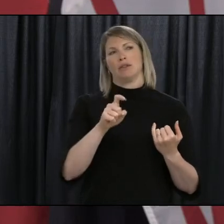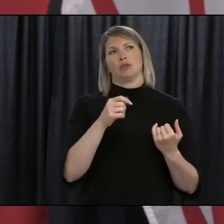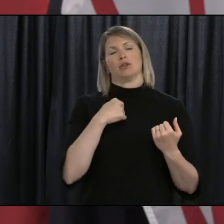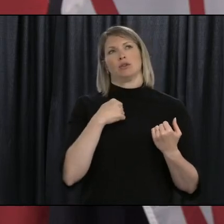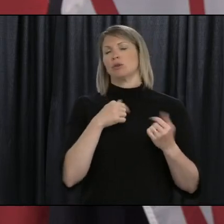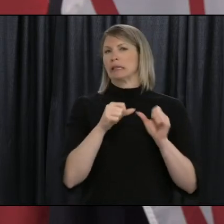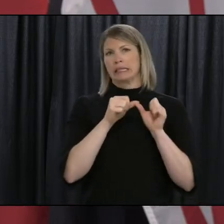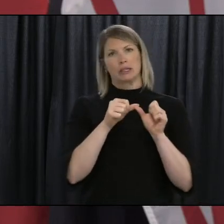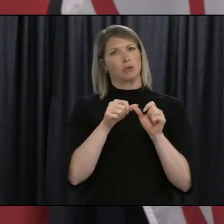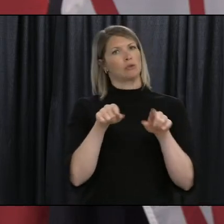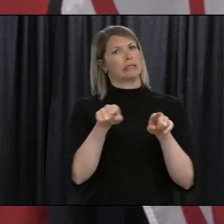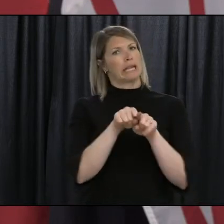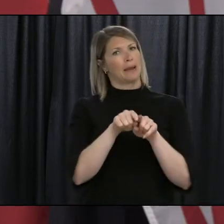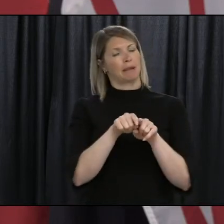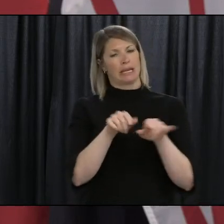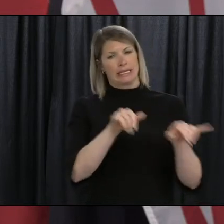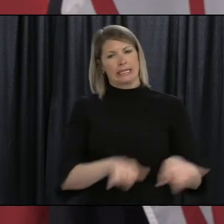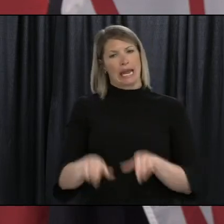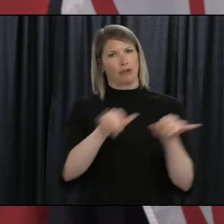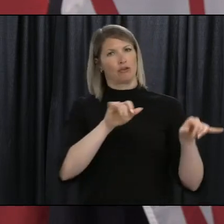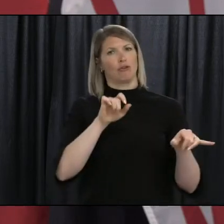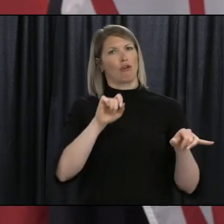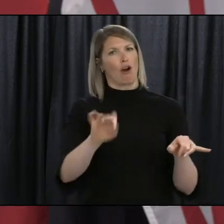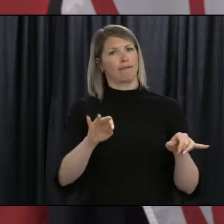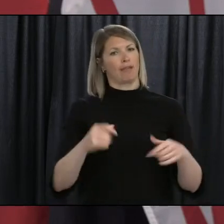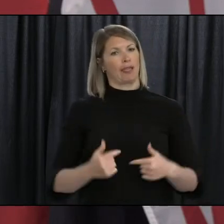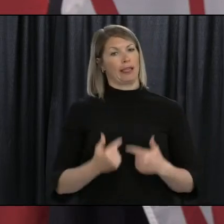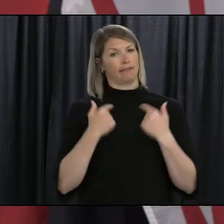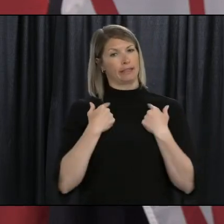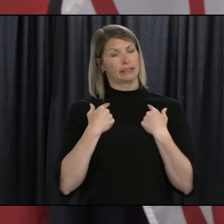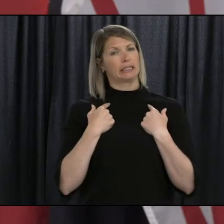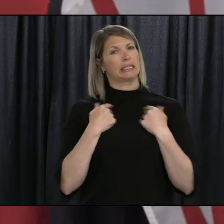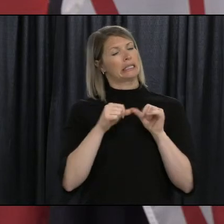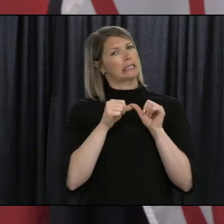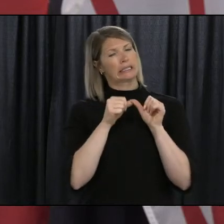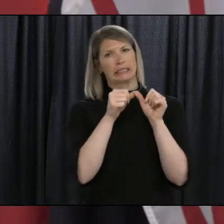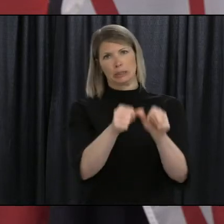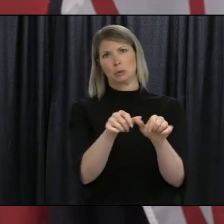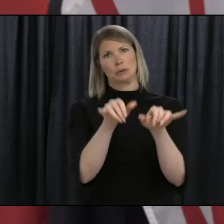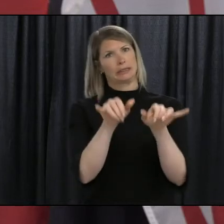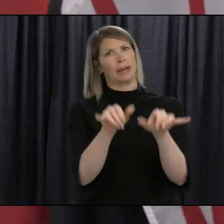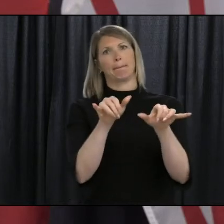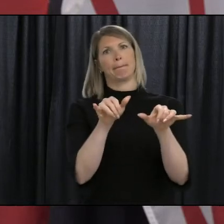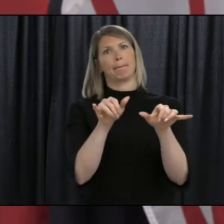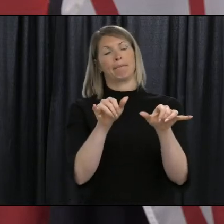standard. Nobody today can say we're above the national standard,